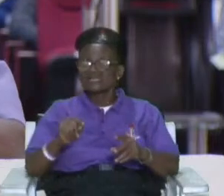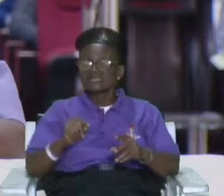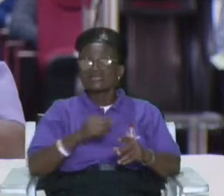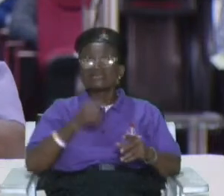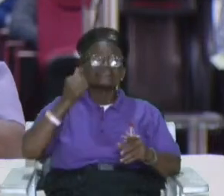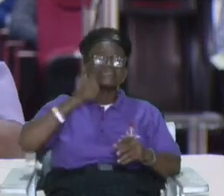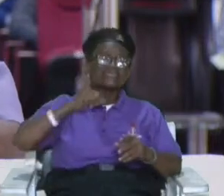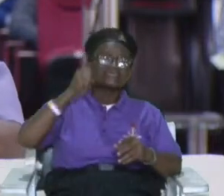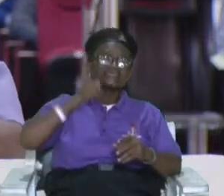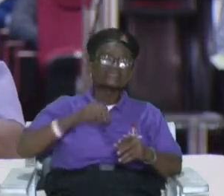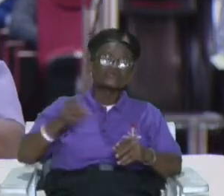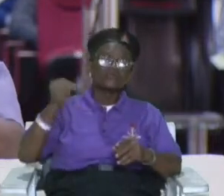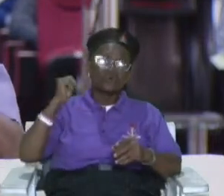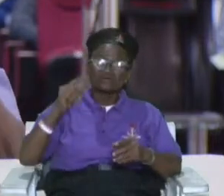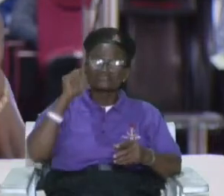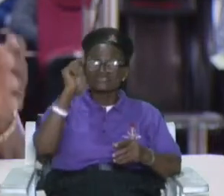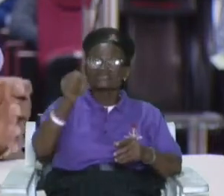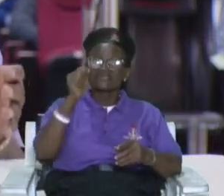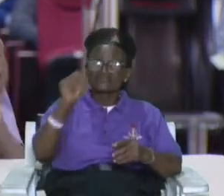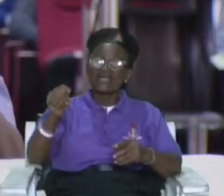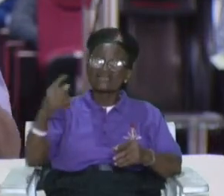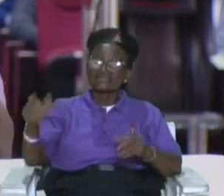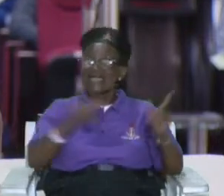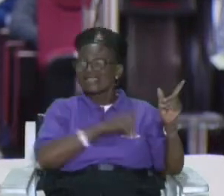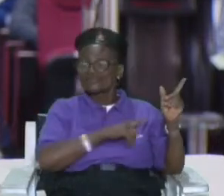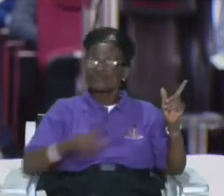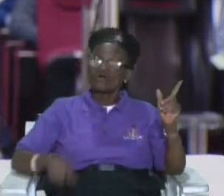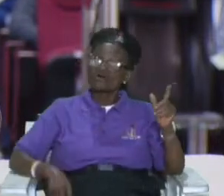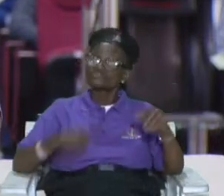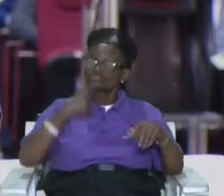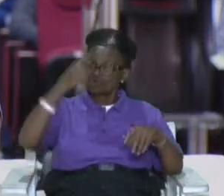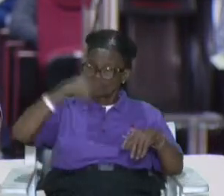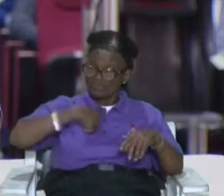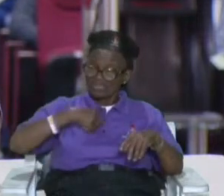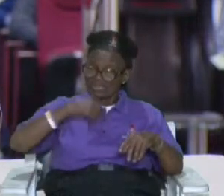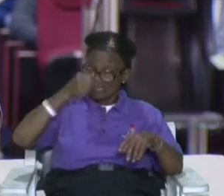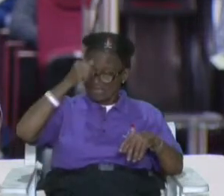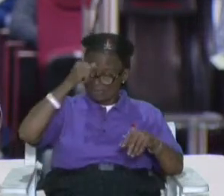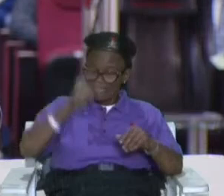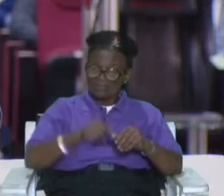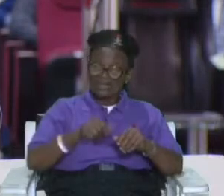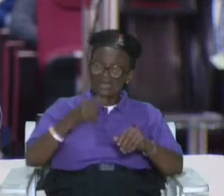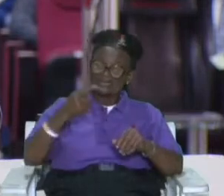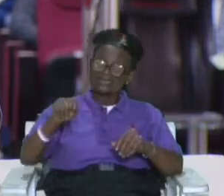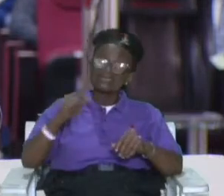spoke to me. Remember the lady who said that they said her husband